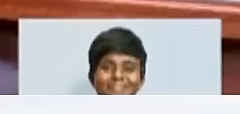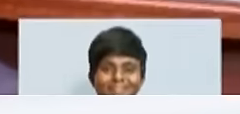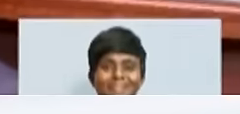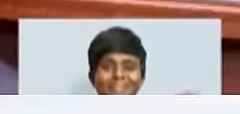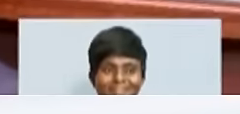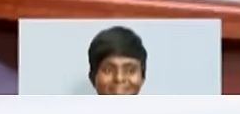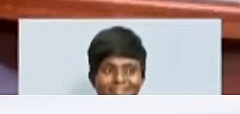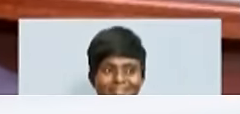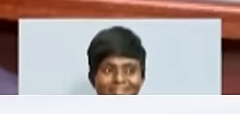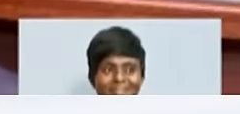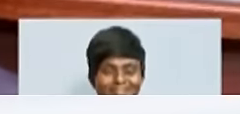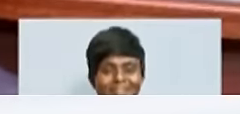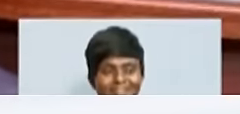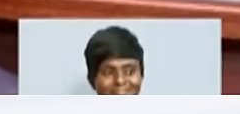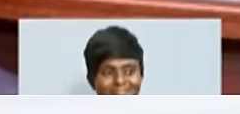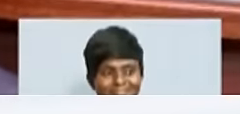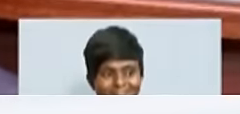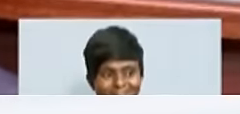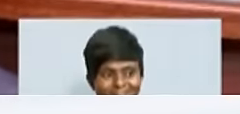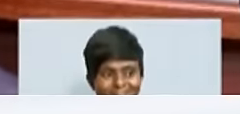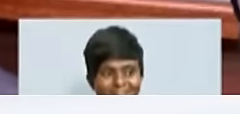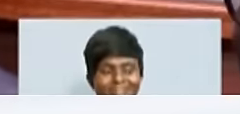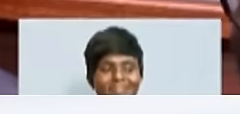Yes, with motorbikes